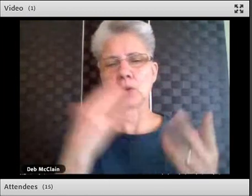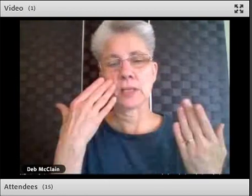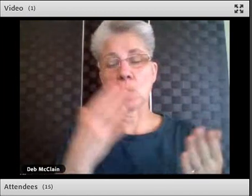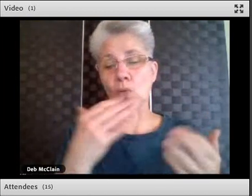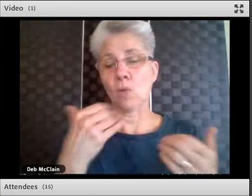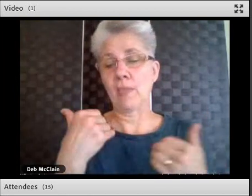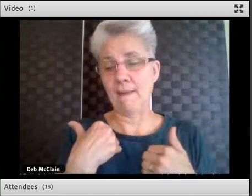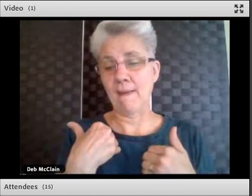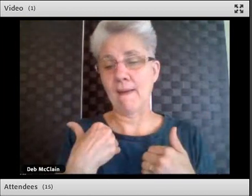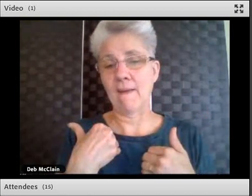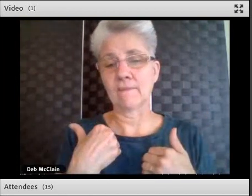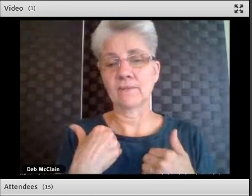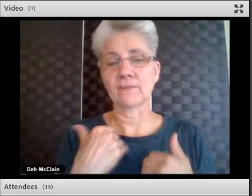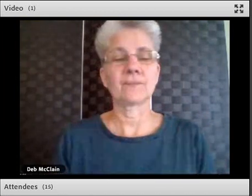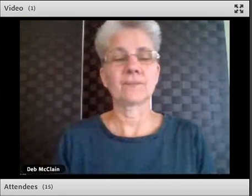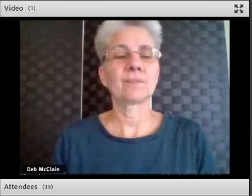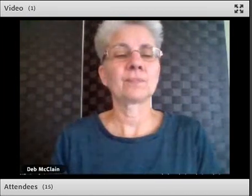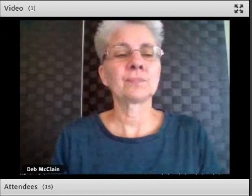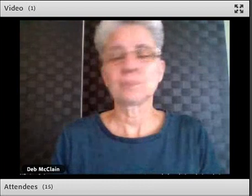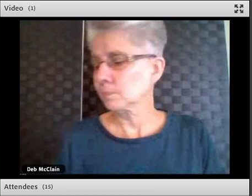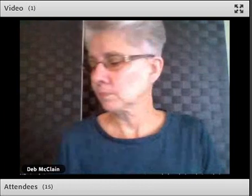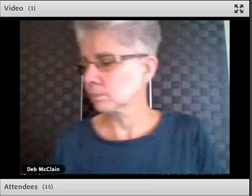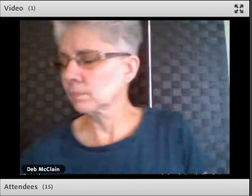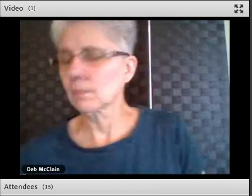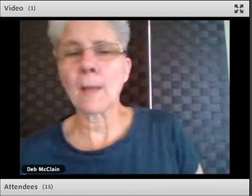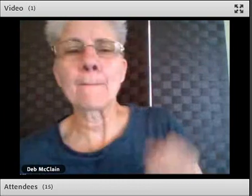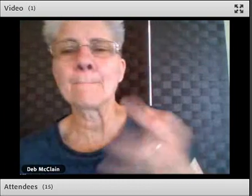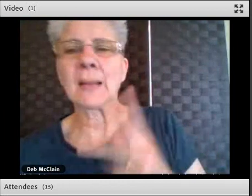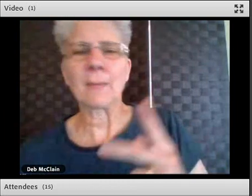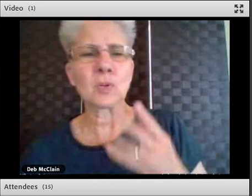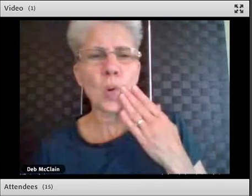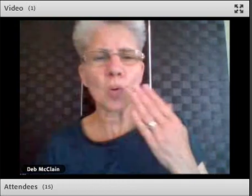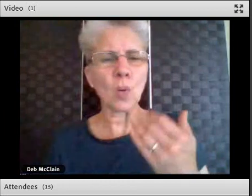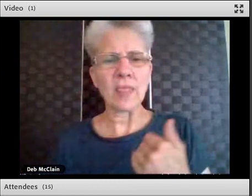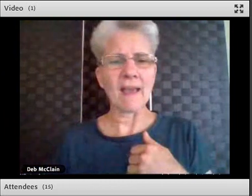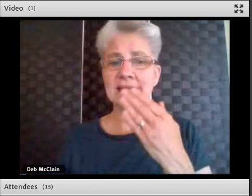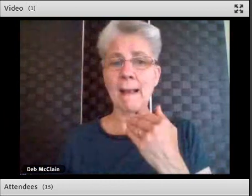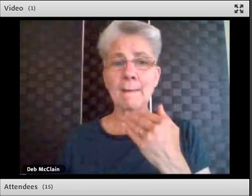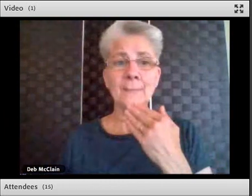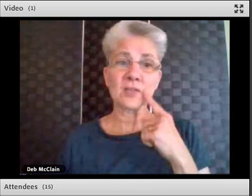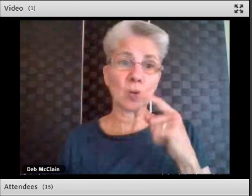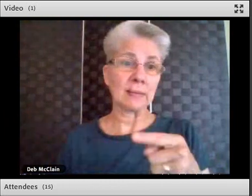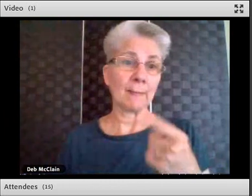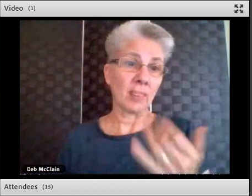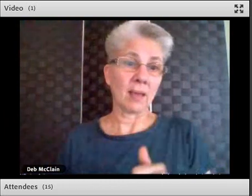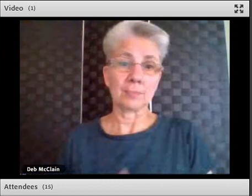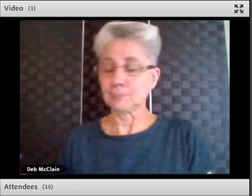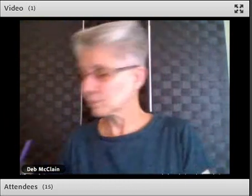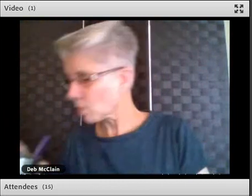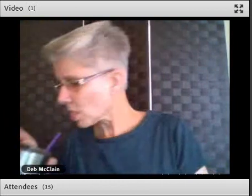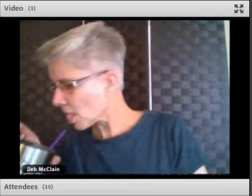that they're disabled. Just like a lot of people don't know that they have diabetes, for example.